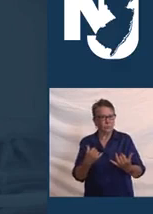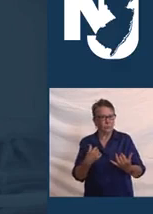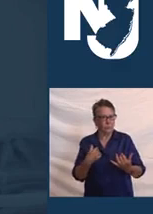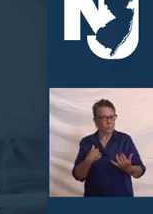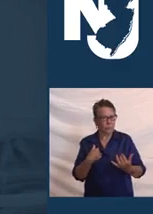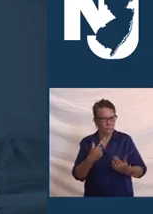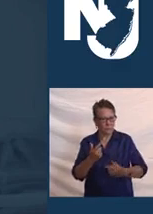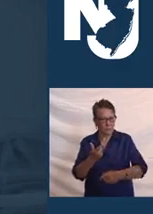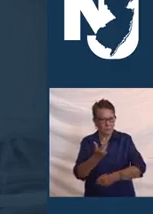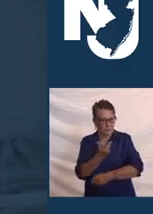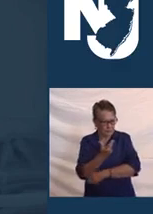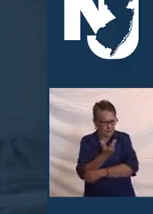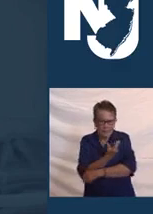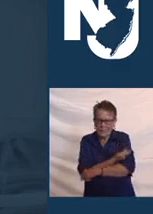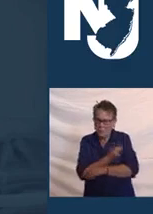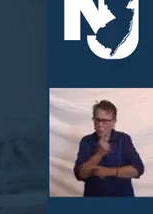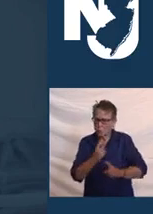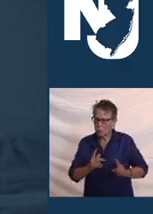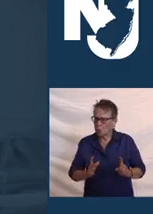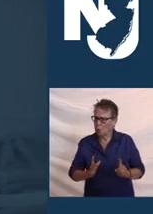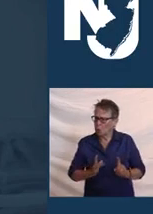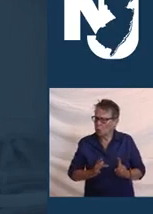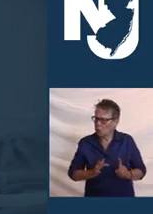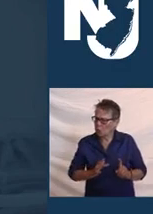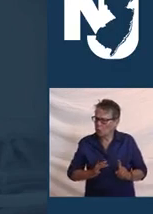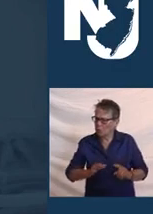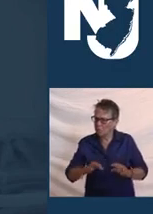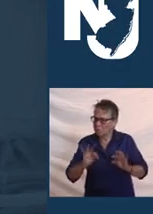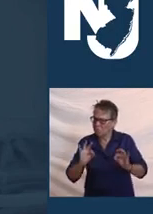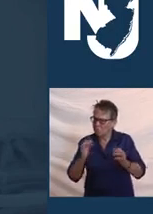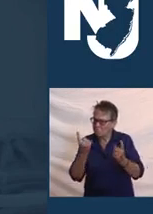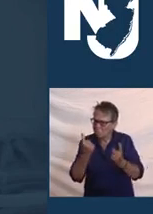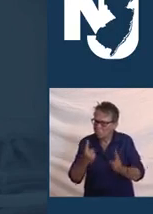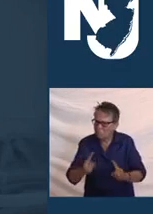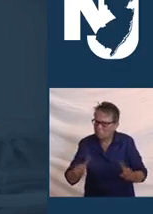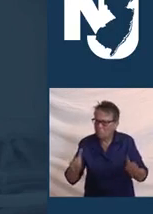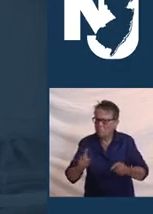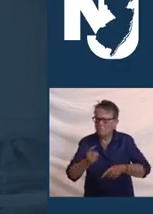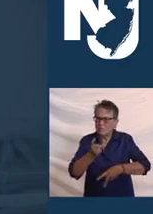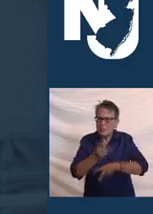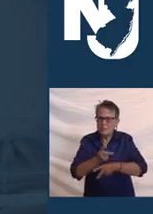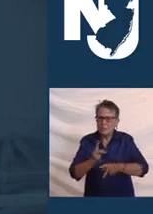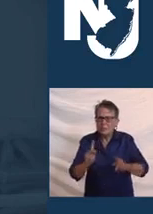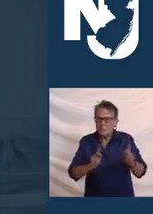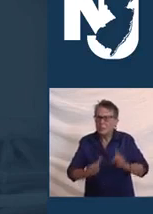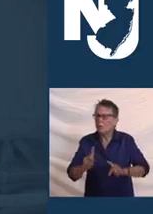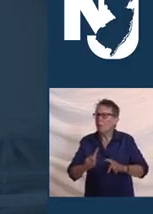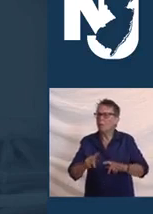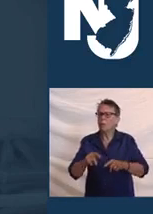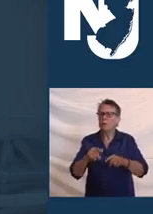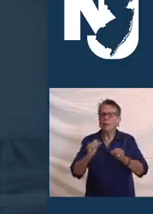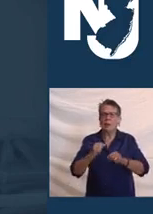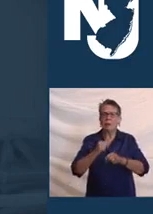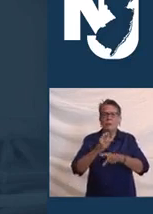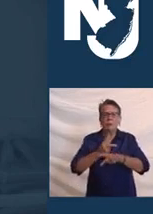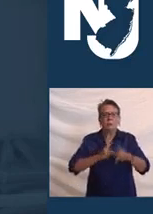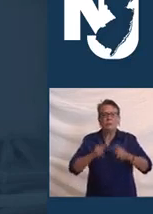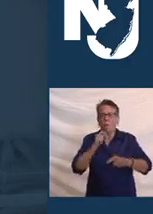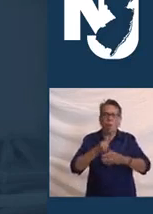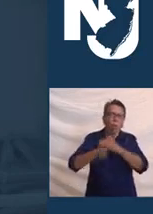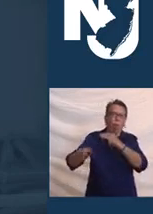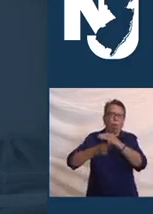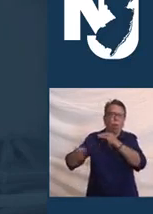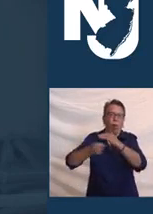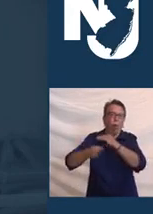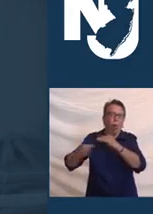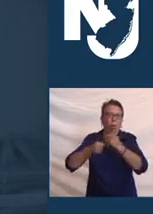vaccines remains in keeping people out of the hospital, or worse, the morgue. As of September 7th,